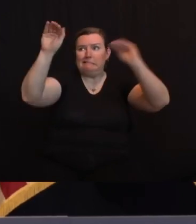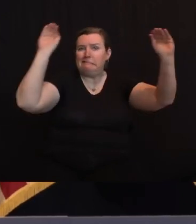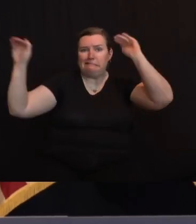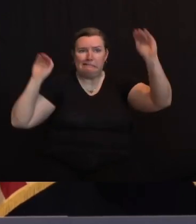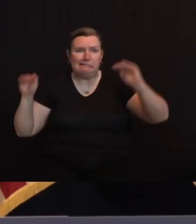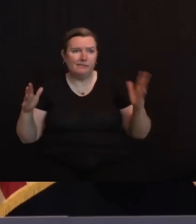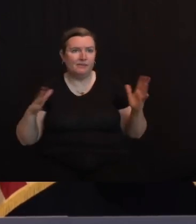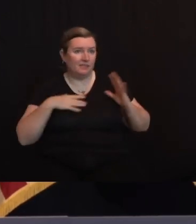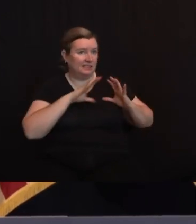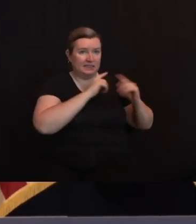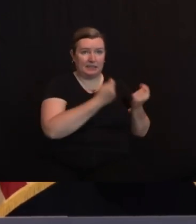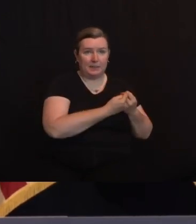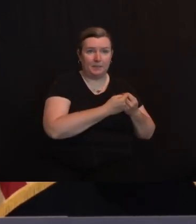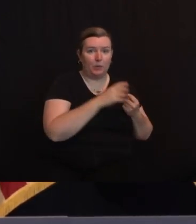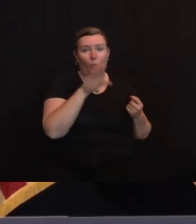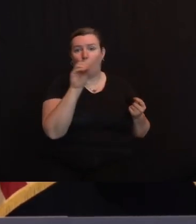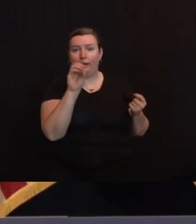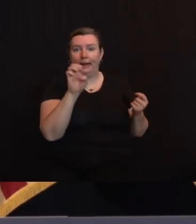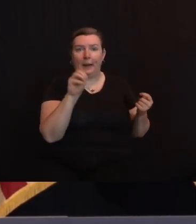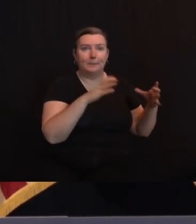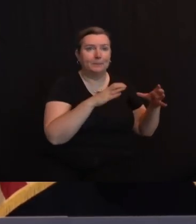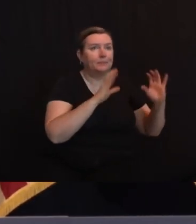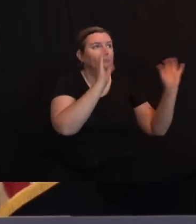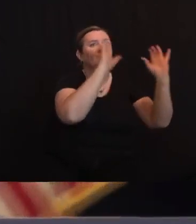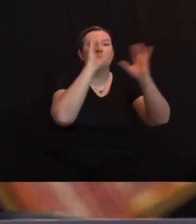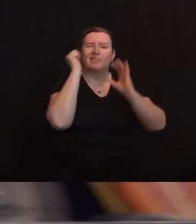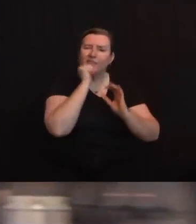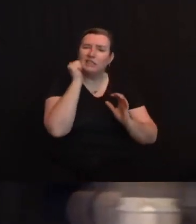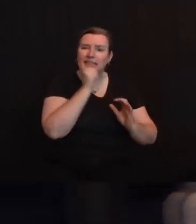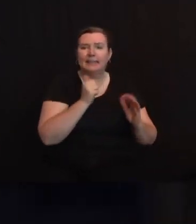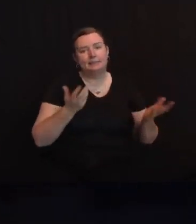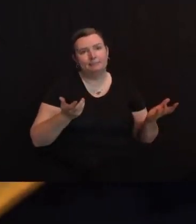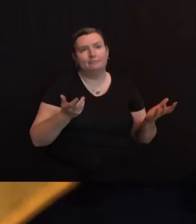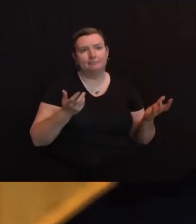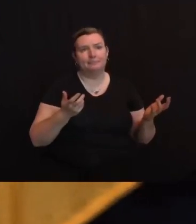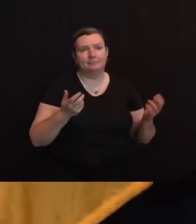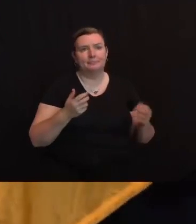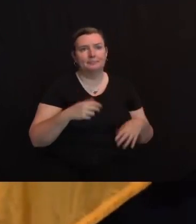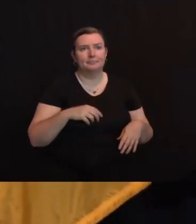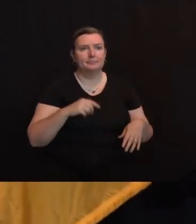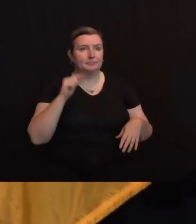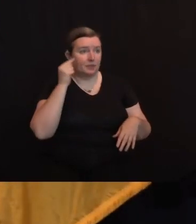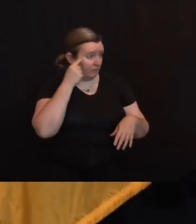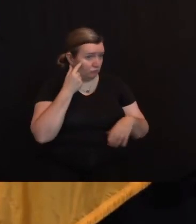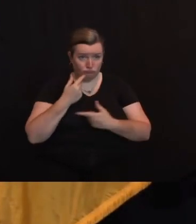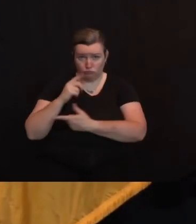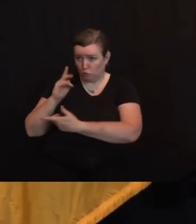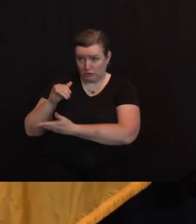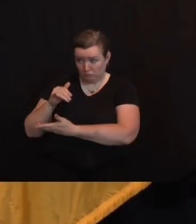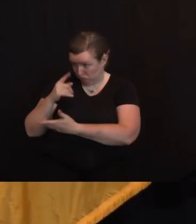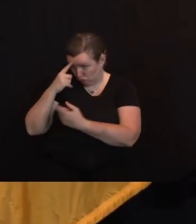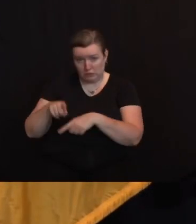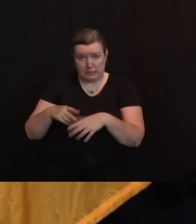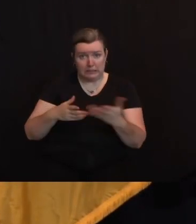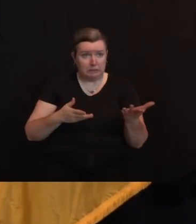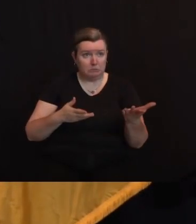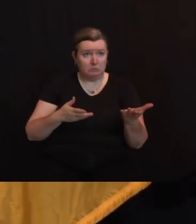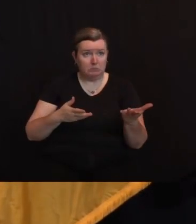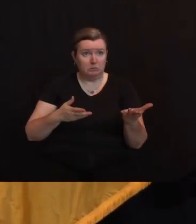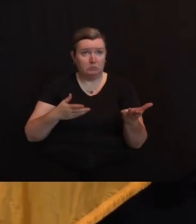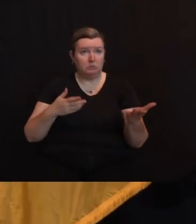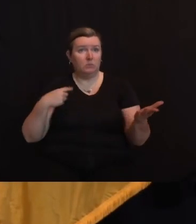OEM stays on top of that daily. The hope is, Judy, would you agree with that assessment in terms of where we are? The hope